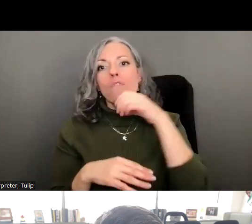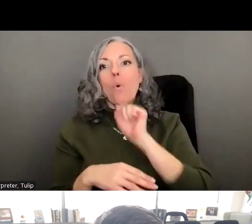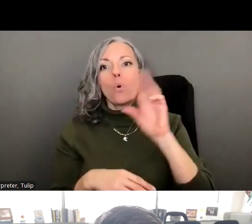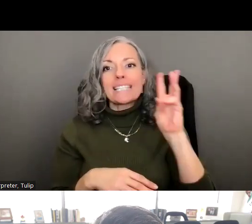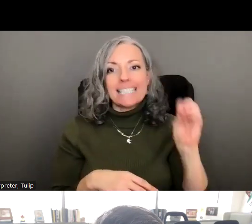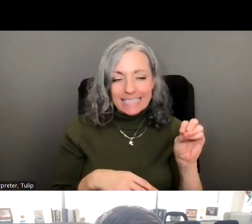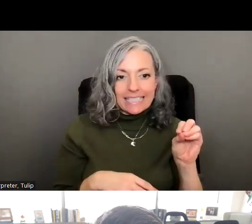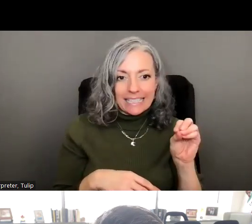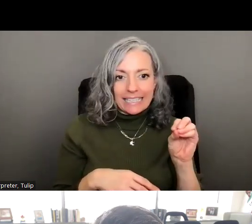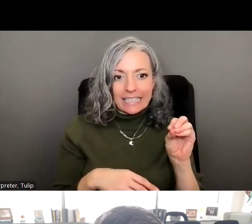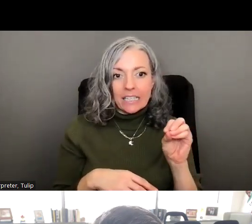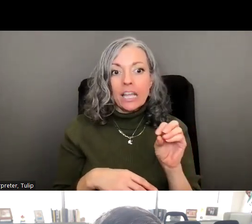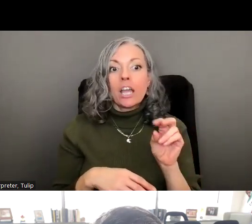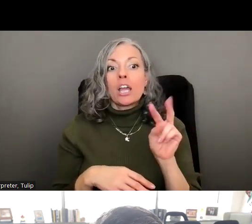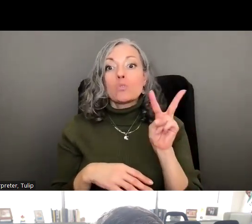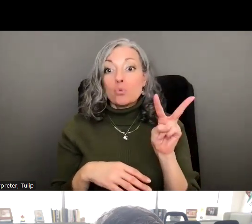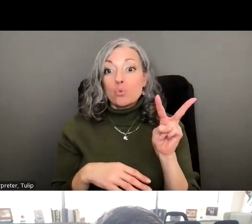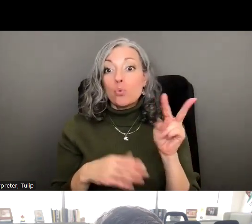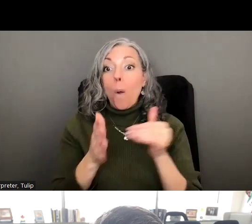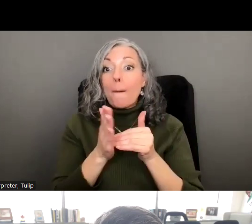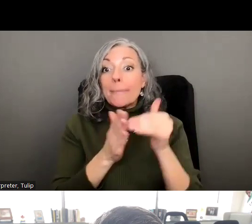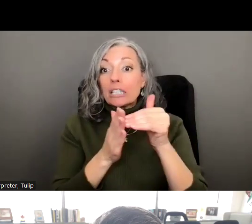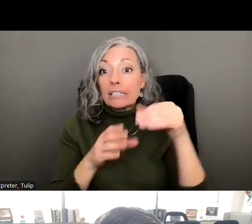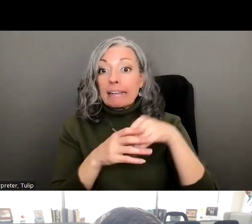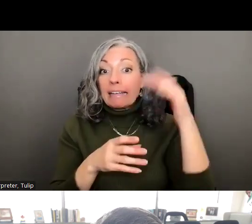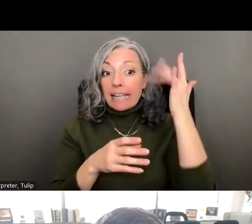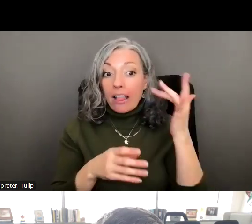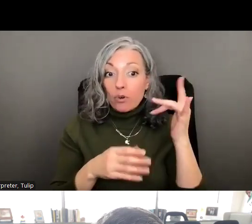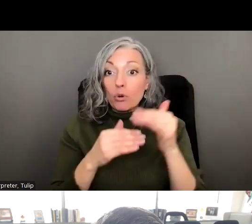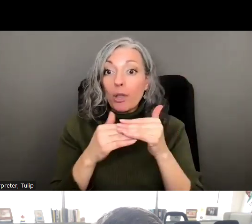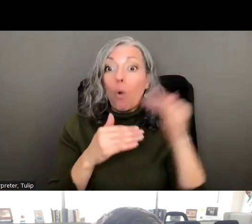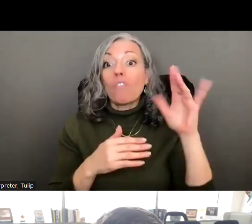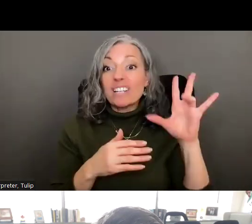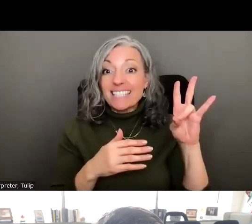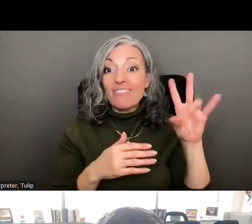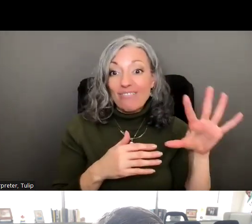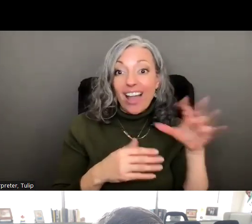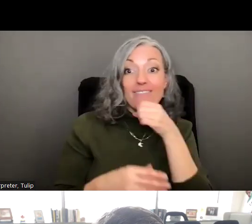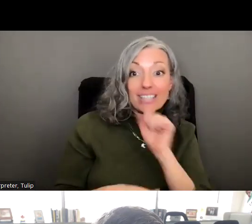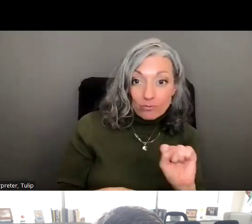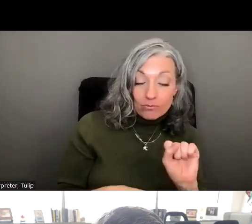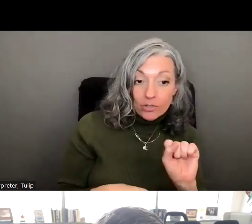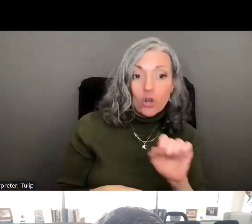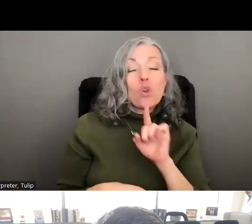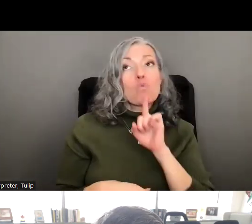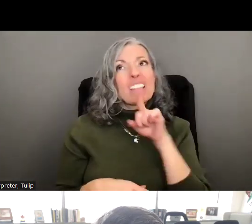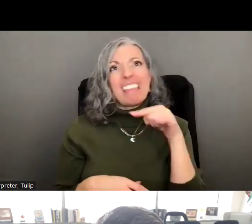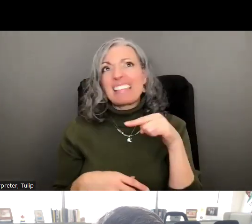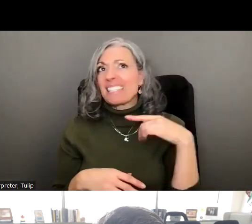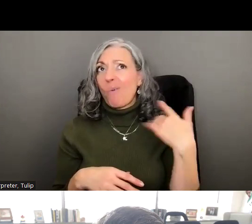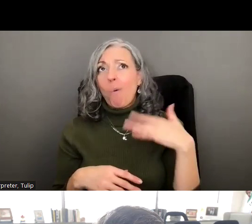be 75 years and older living in our state. And this is a tremendous progress, and this is an